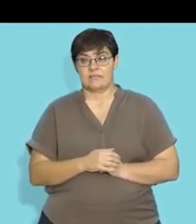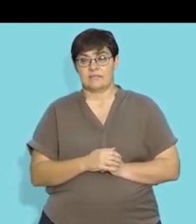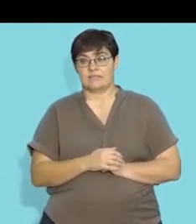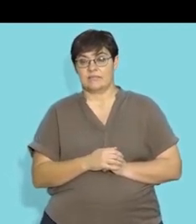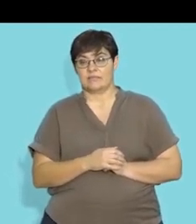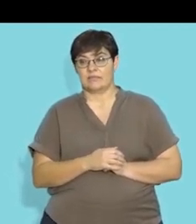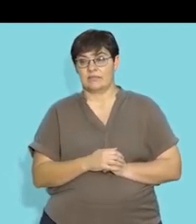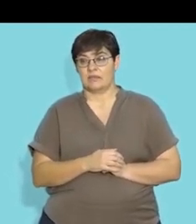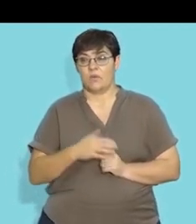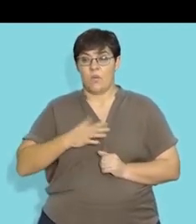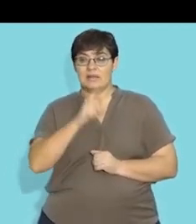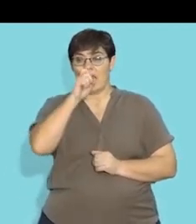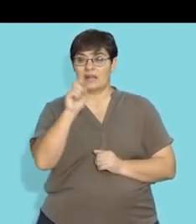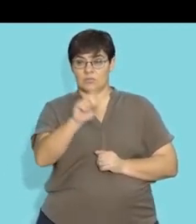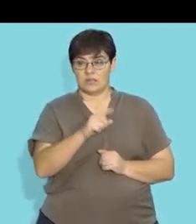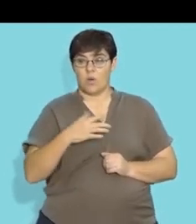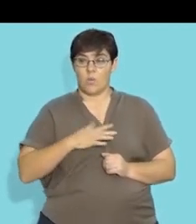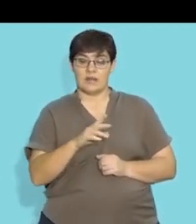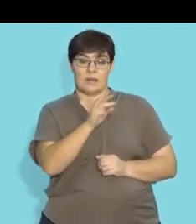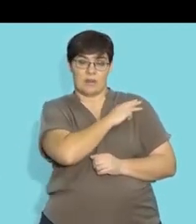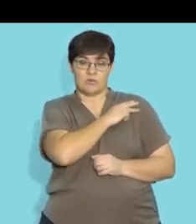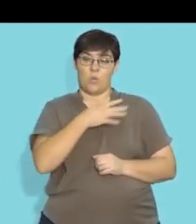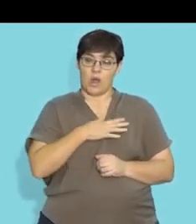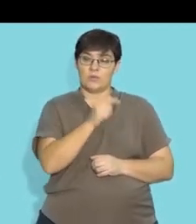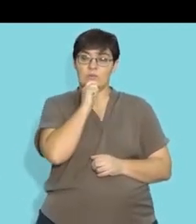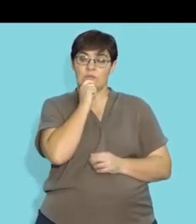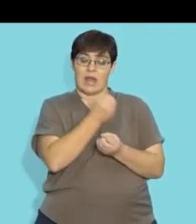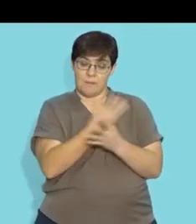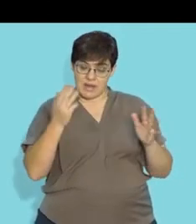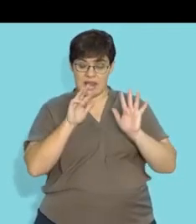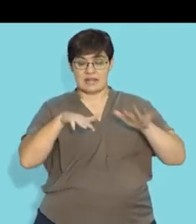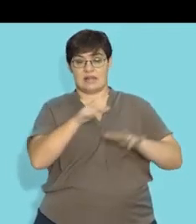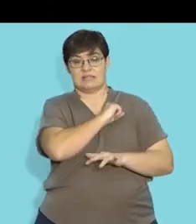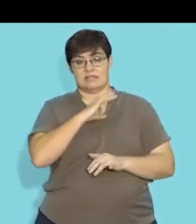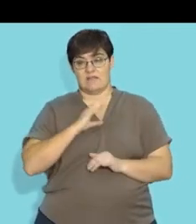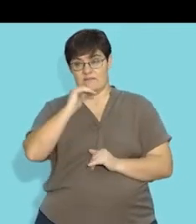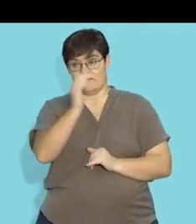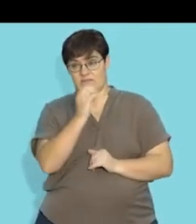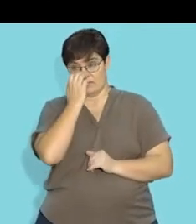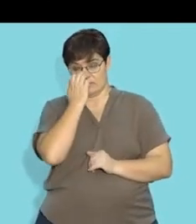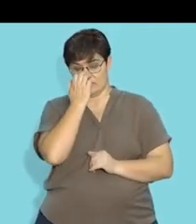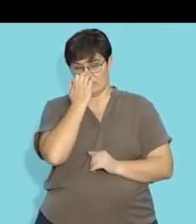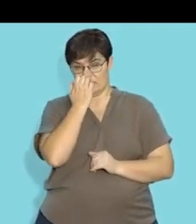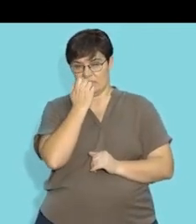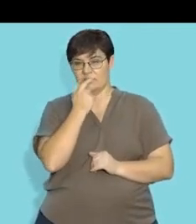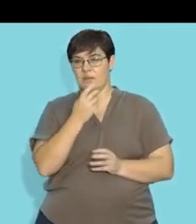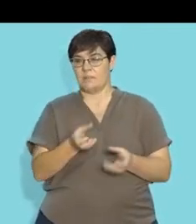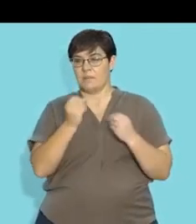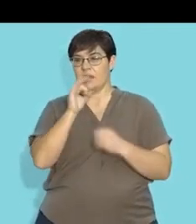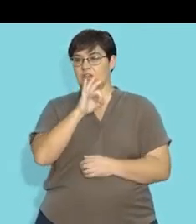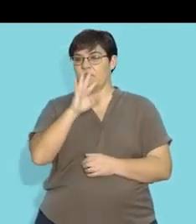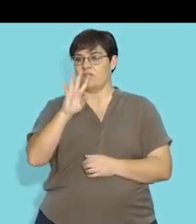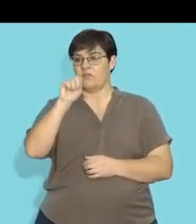165.8.39. What is my X value? Because the manager wants to use 19 stuff. So we get